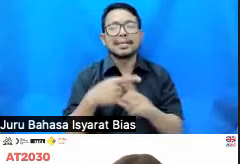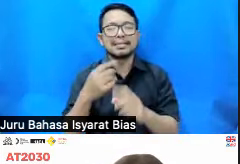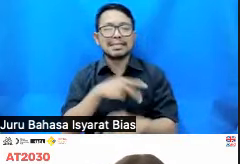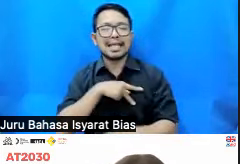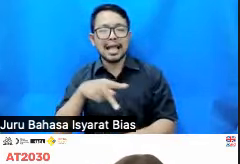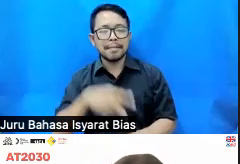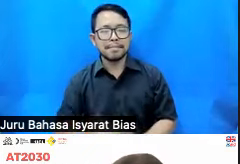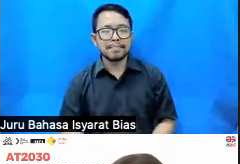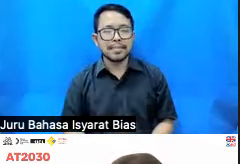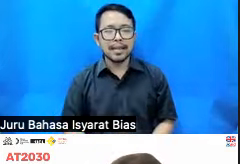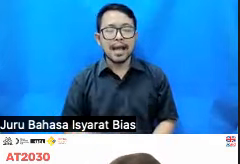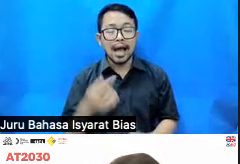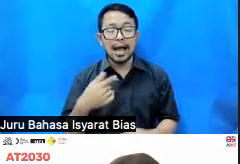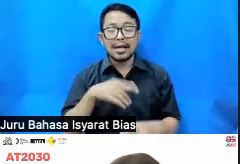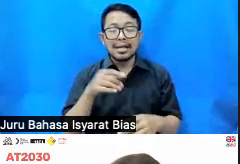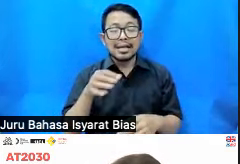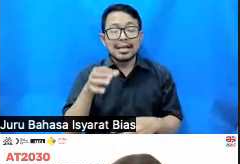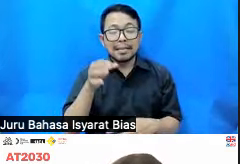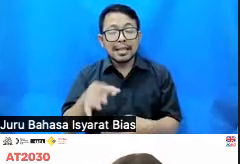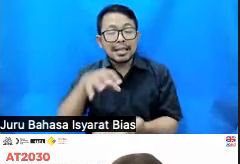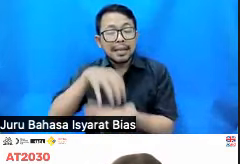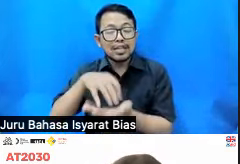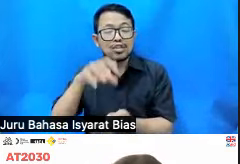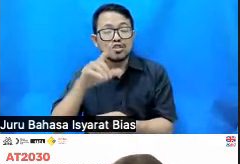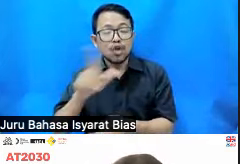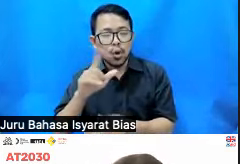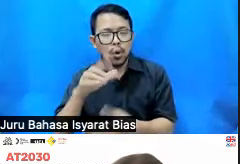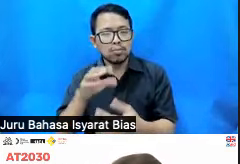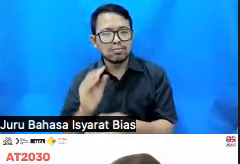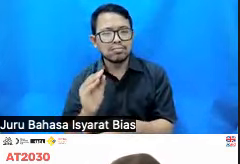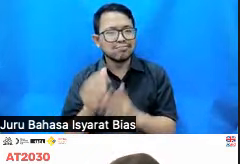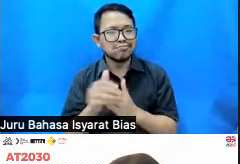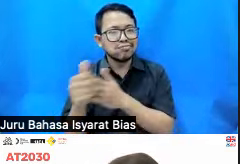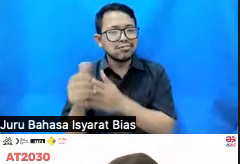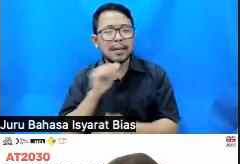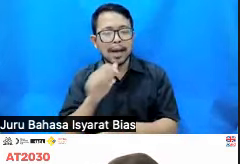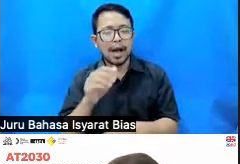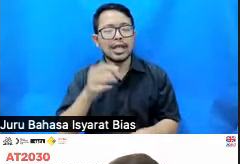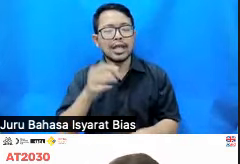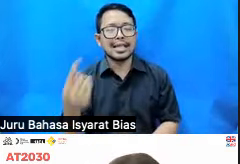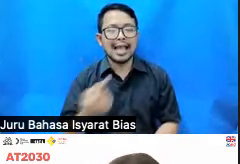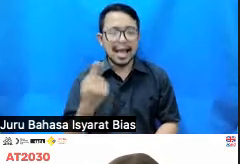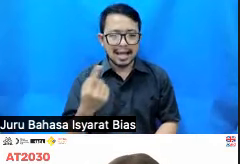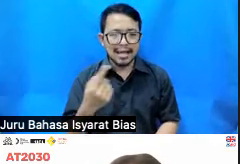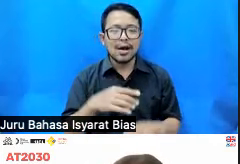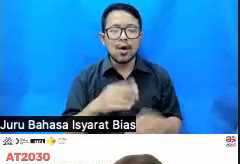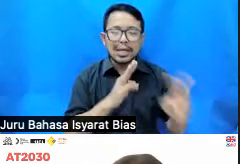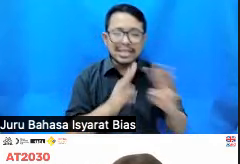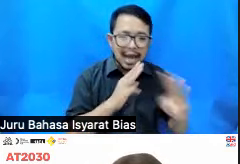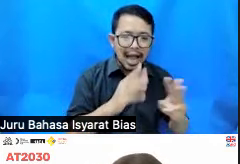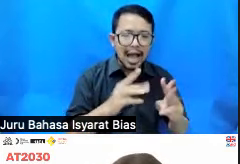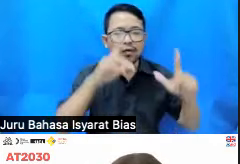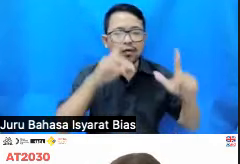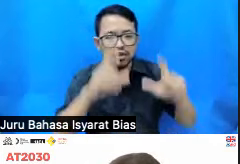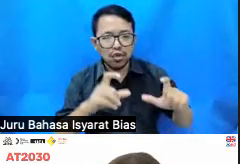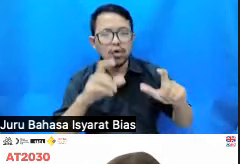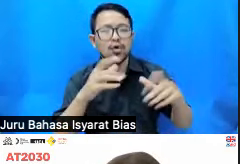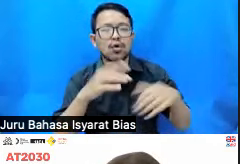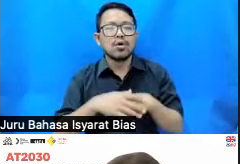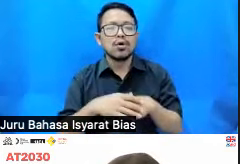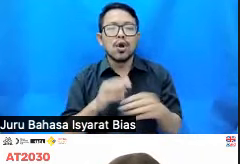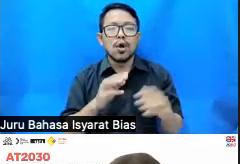we conducted interviews, photo diaries, and co-design workshops to engage participants living in the city of